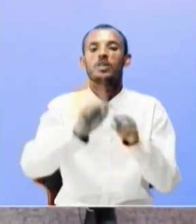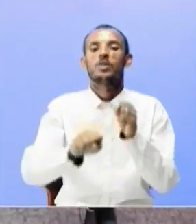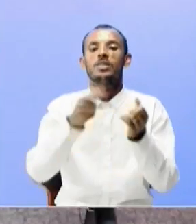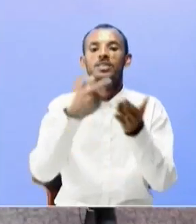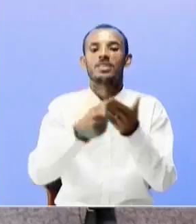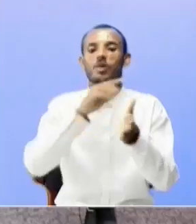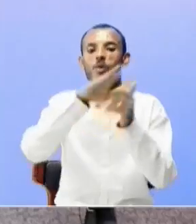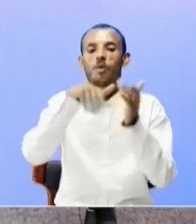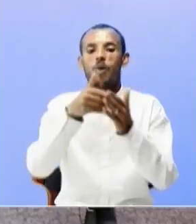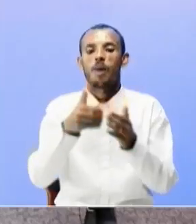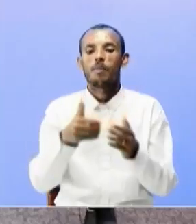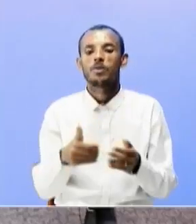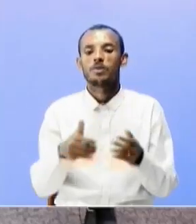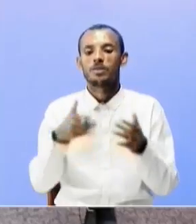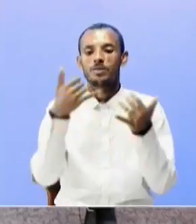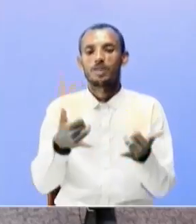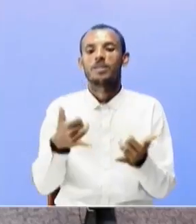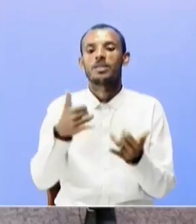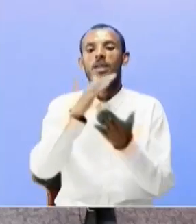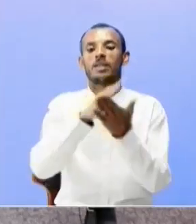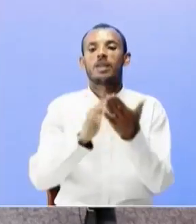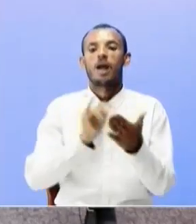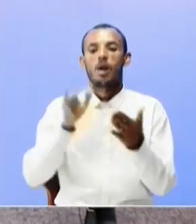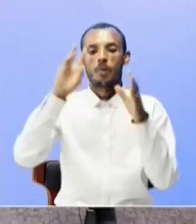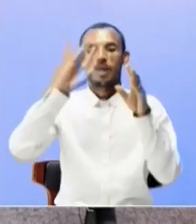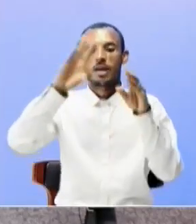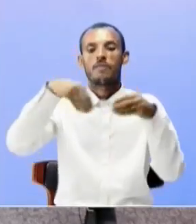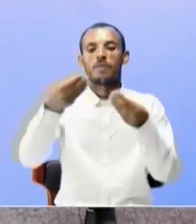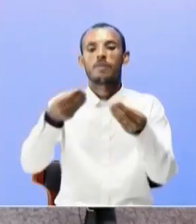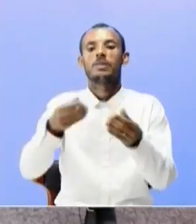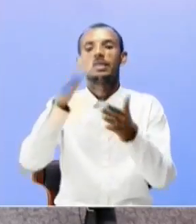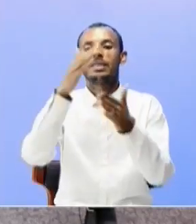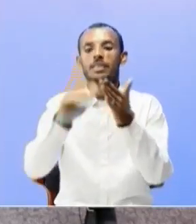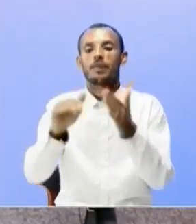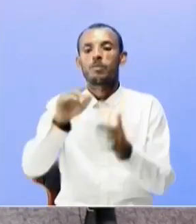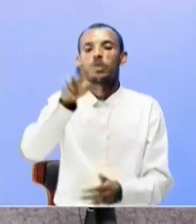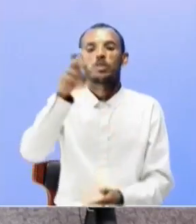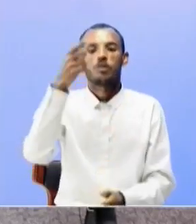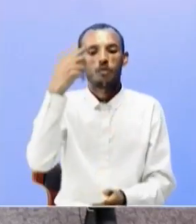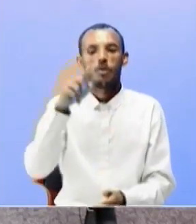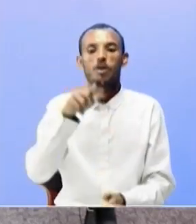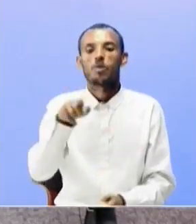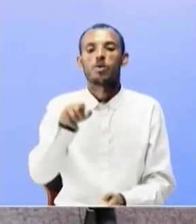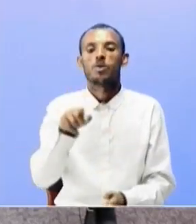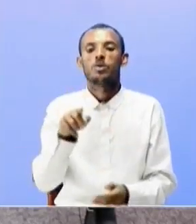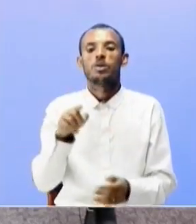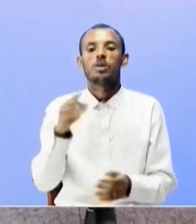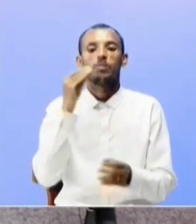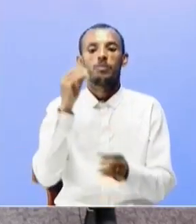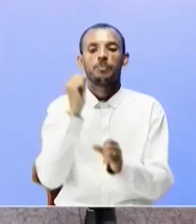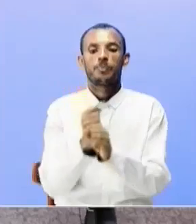is all about today's lesson. I will give you some questions for you to try at home.